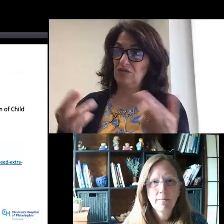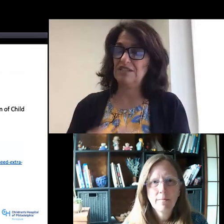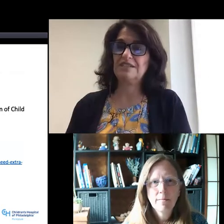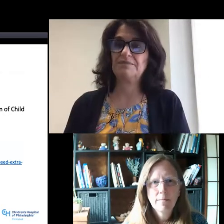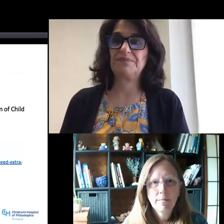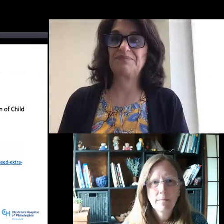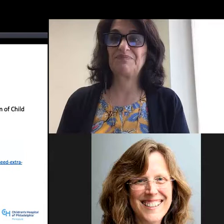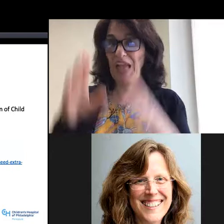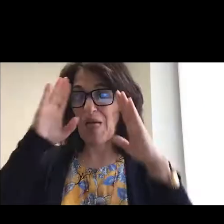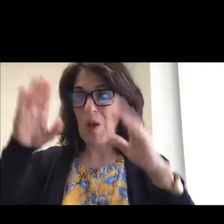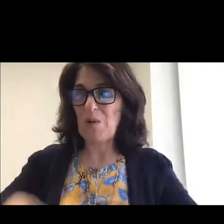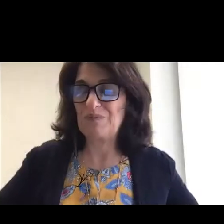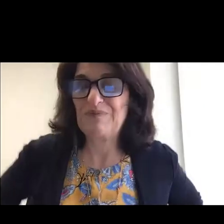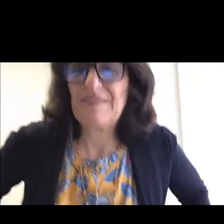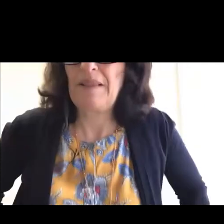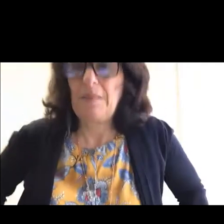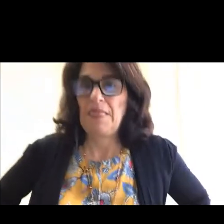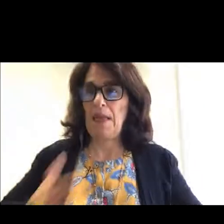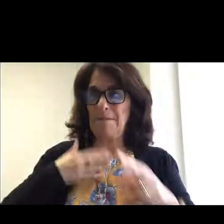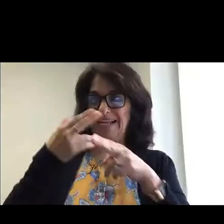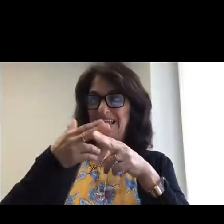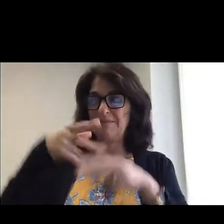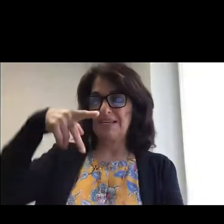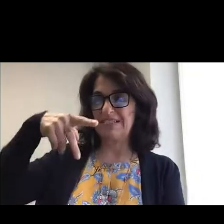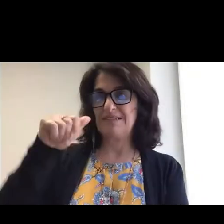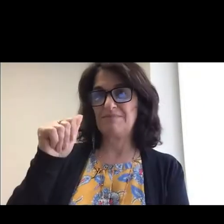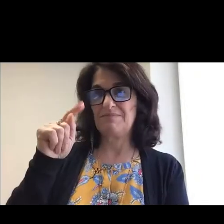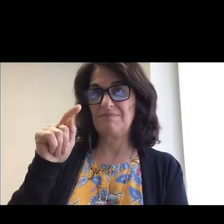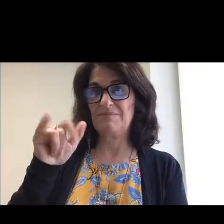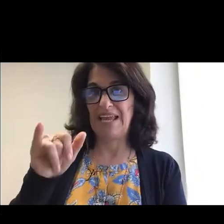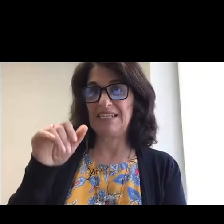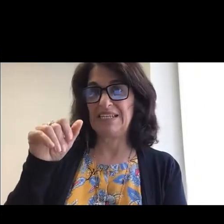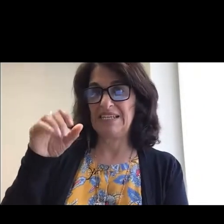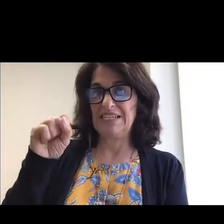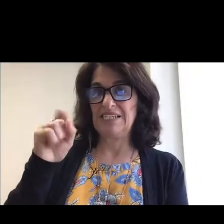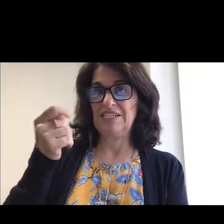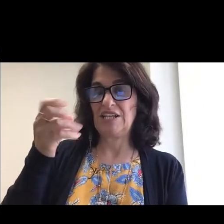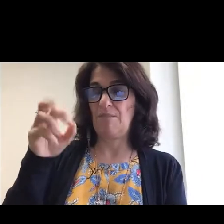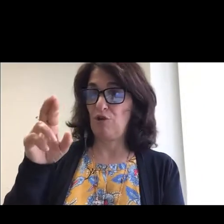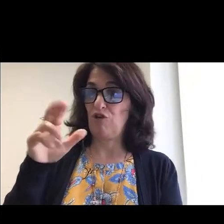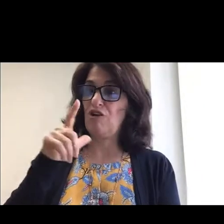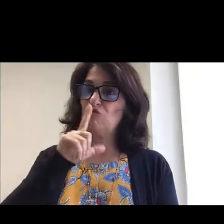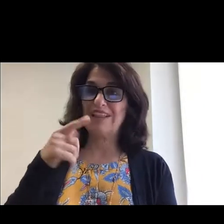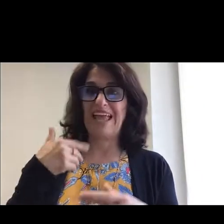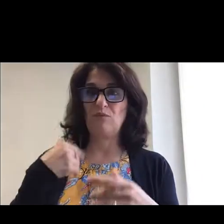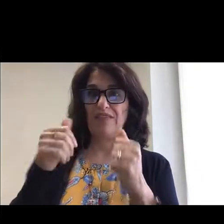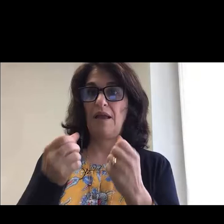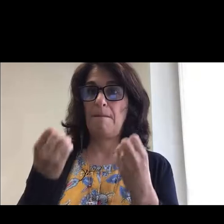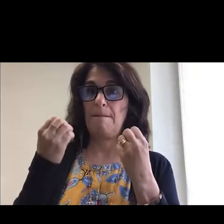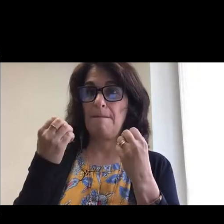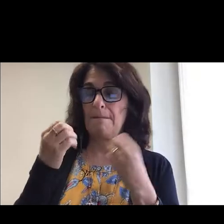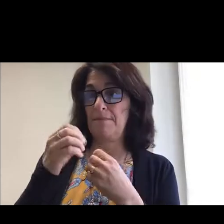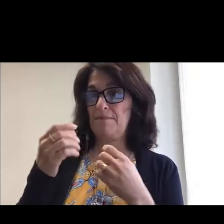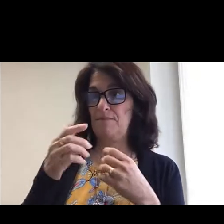Hello, everyone. My name is Patty Stubber, and I'm with the Multicultural Health Evaluation Delivery System, better known